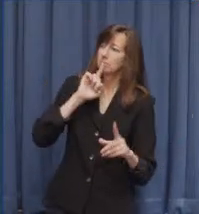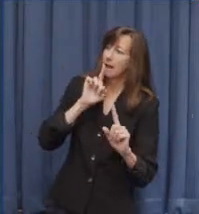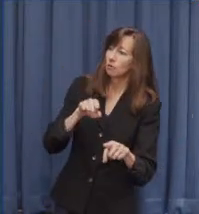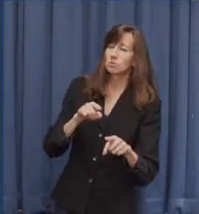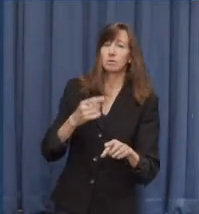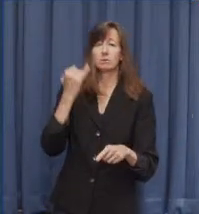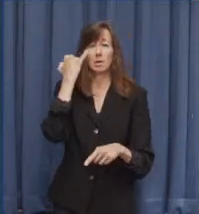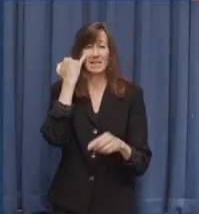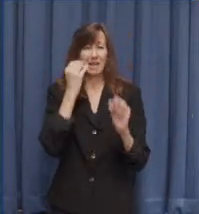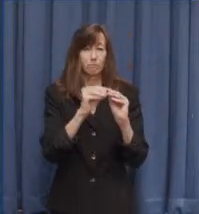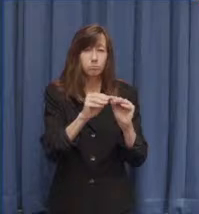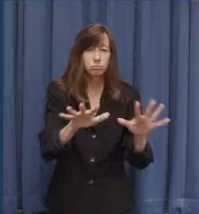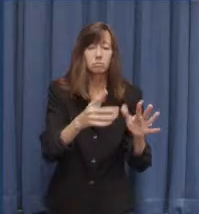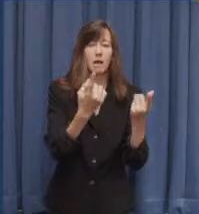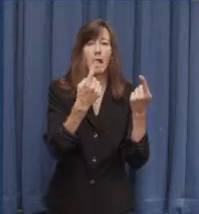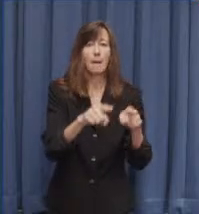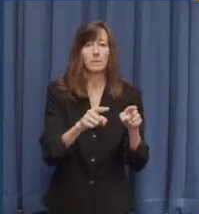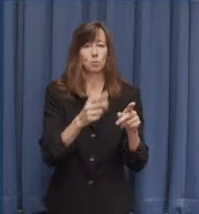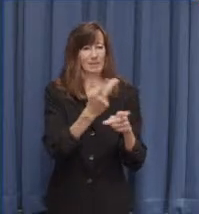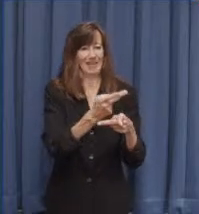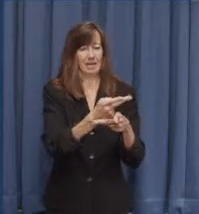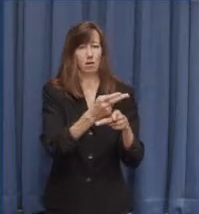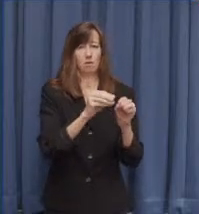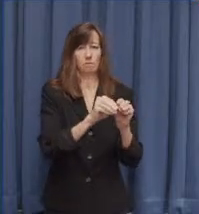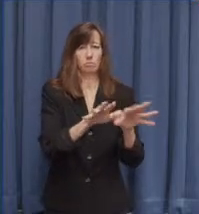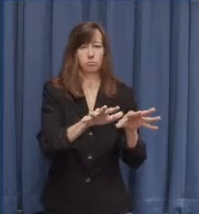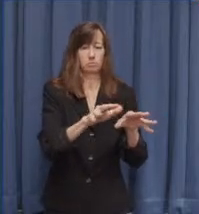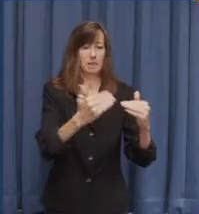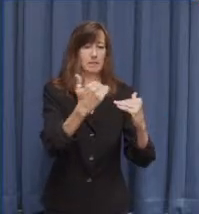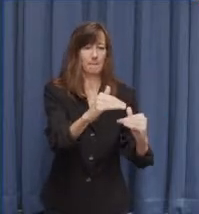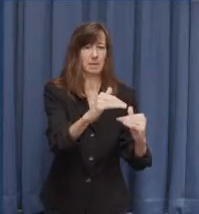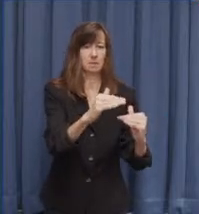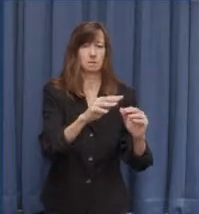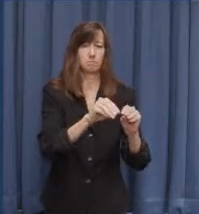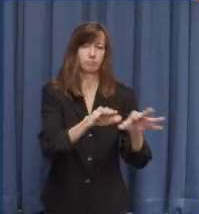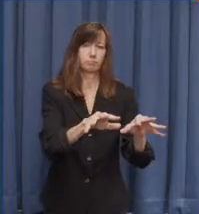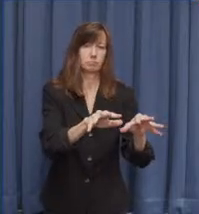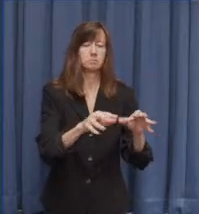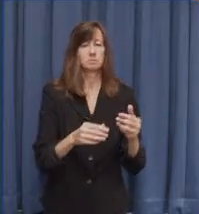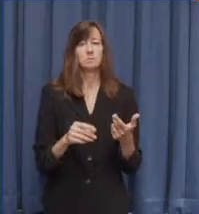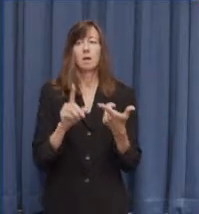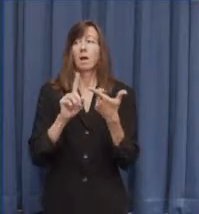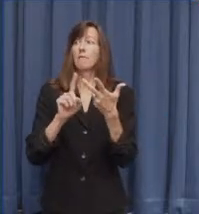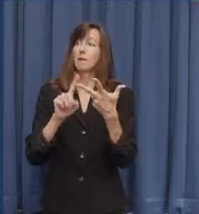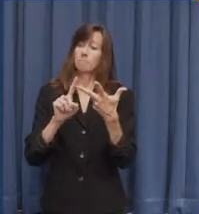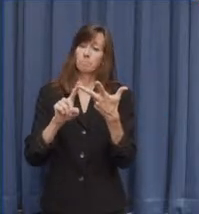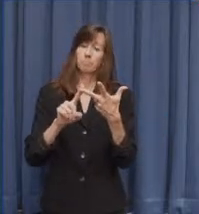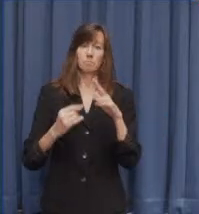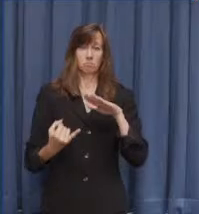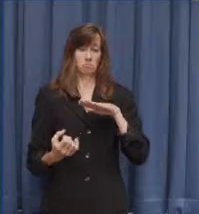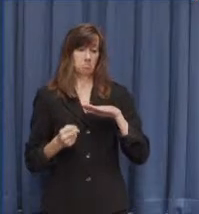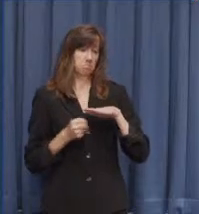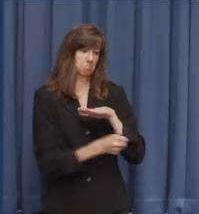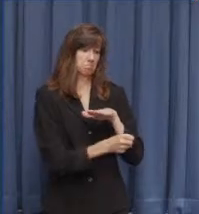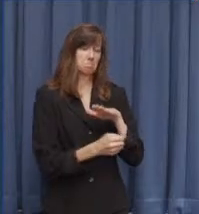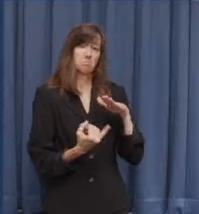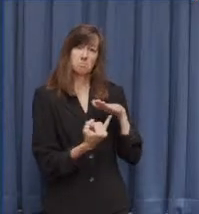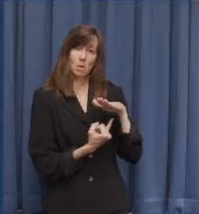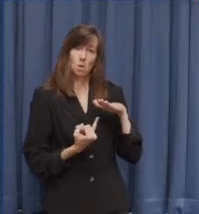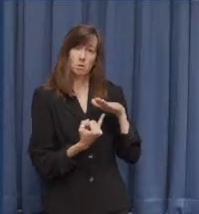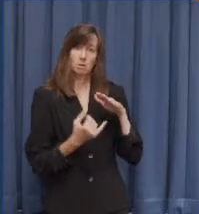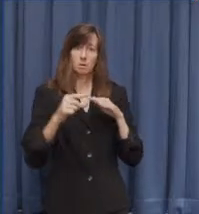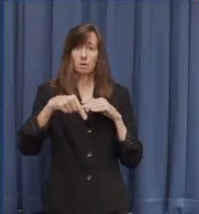care of them. Third is isolating through quarantine, and then throughout ensuring that we